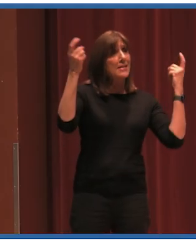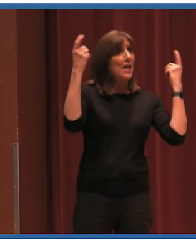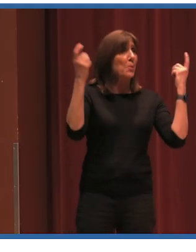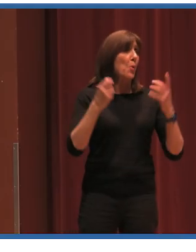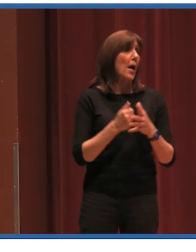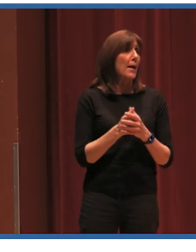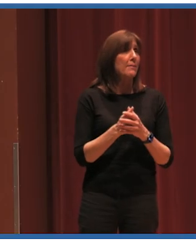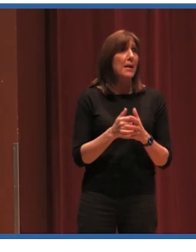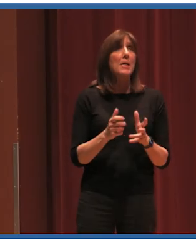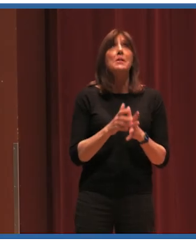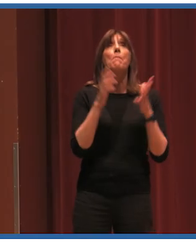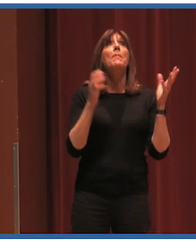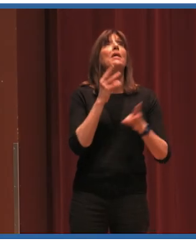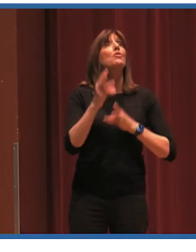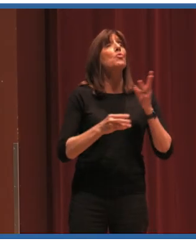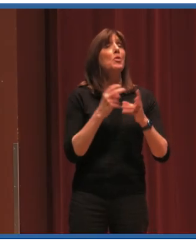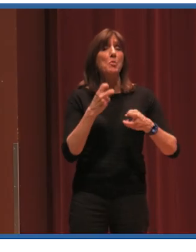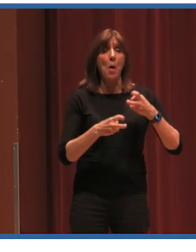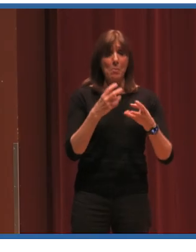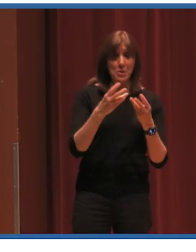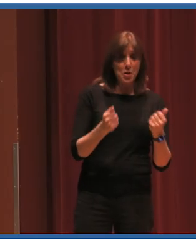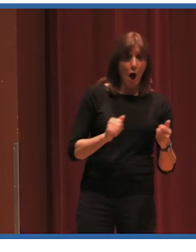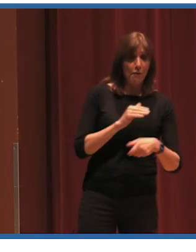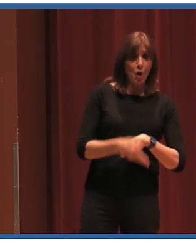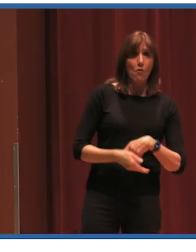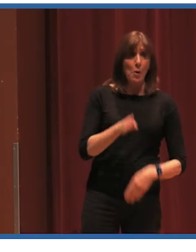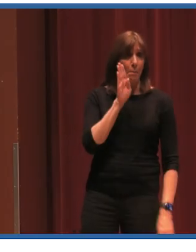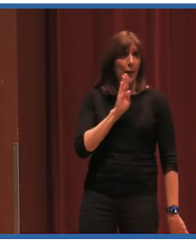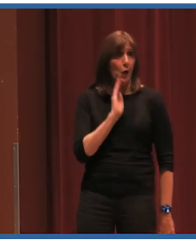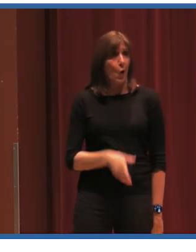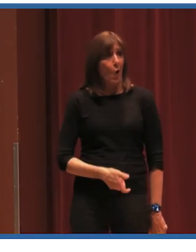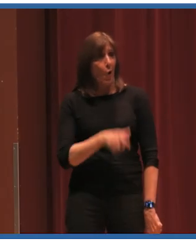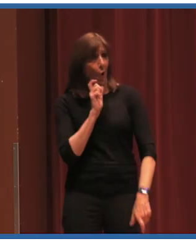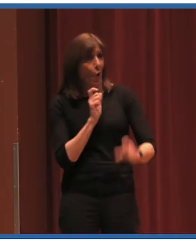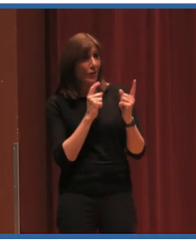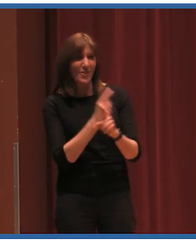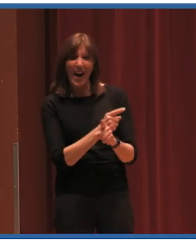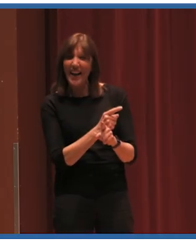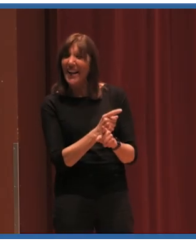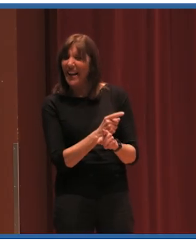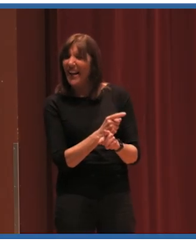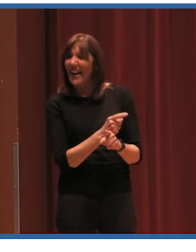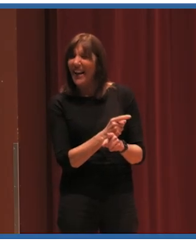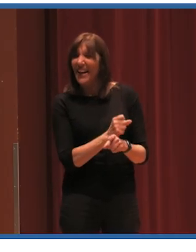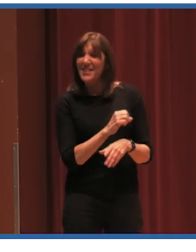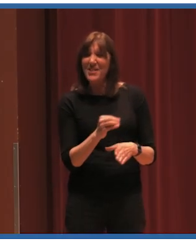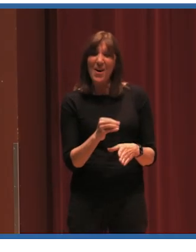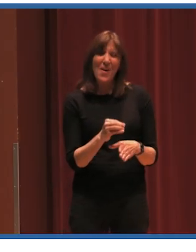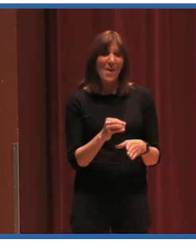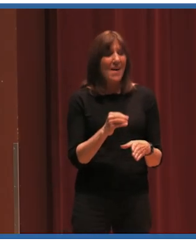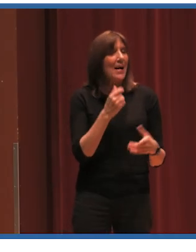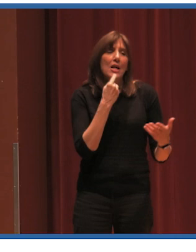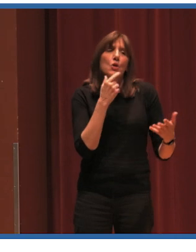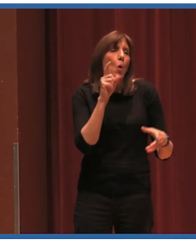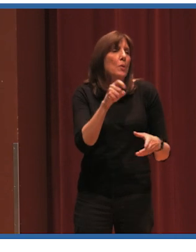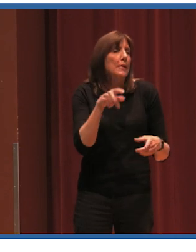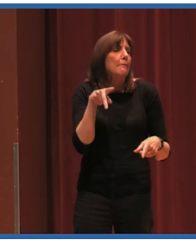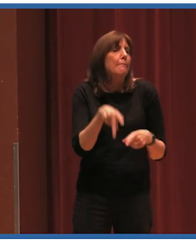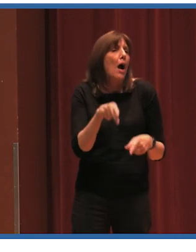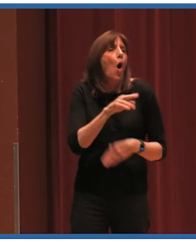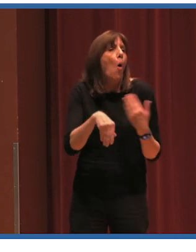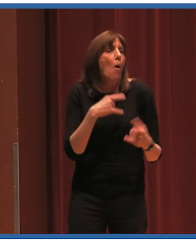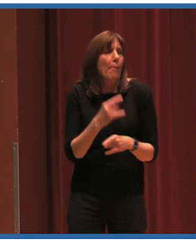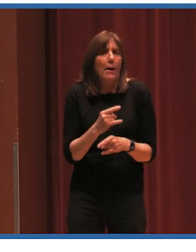problems probably got solved over a round of beers in a tavern. So not to say that you have to cut out all